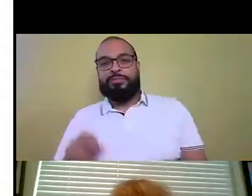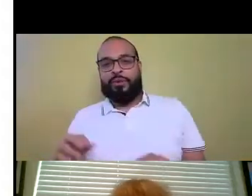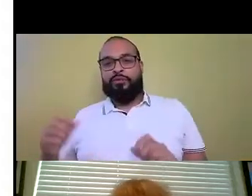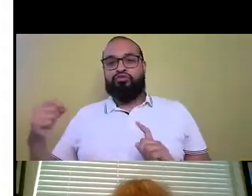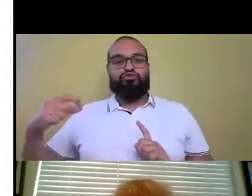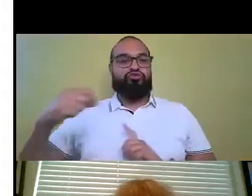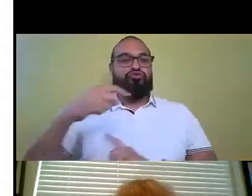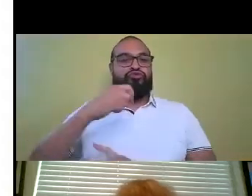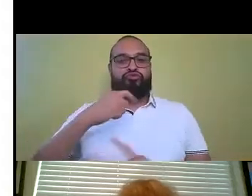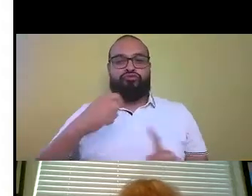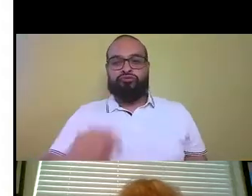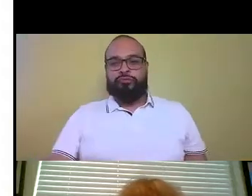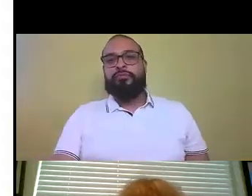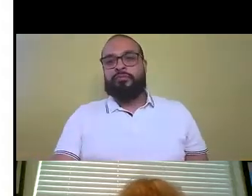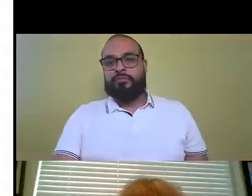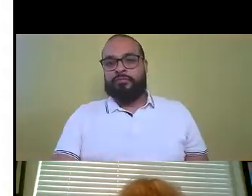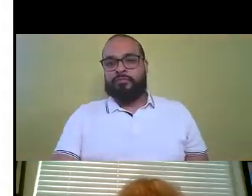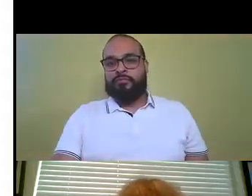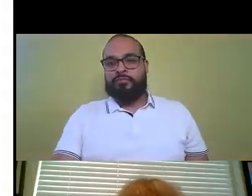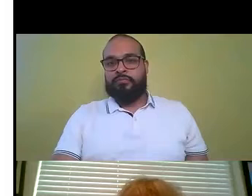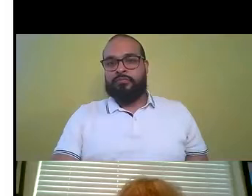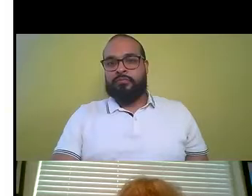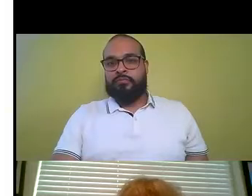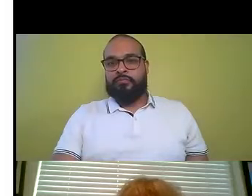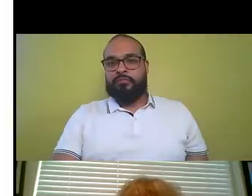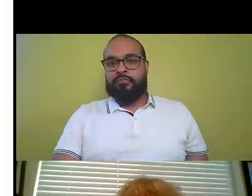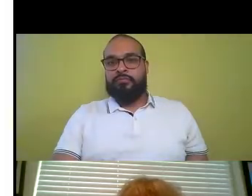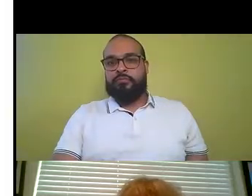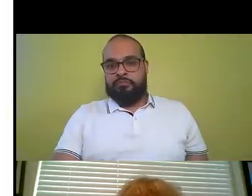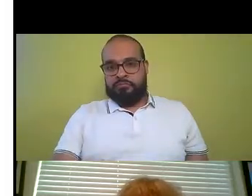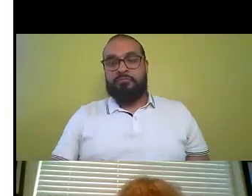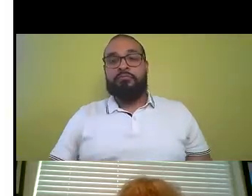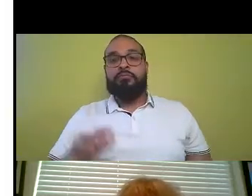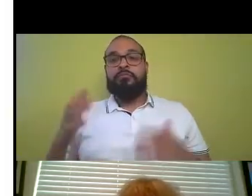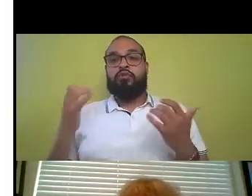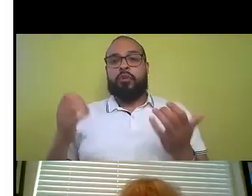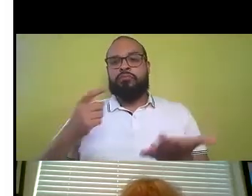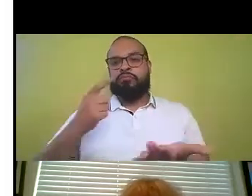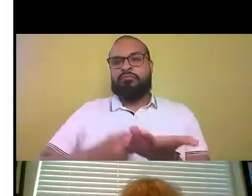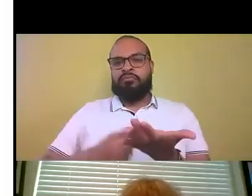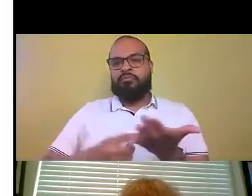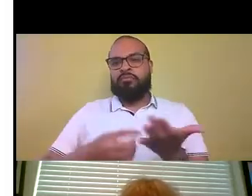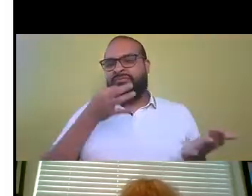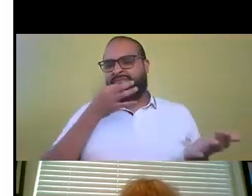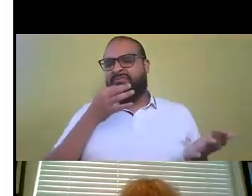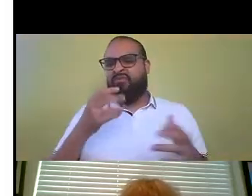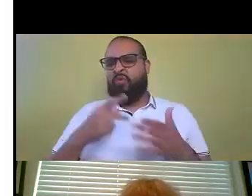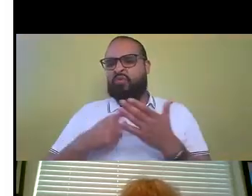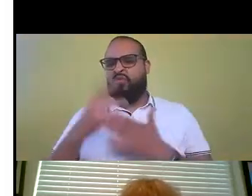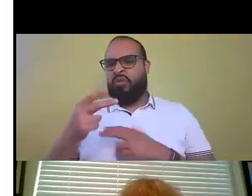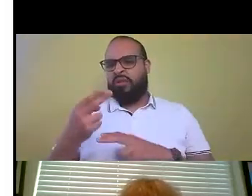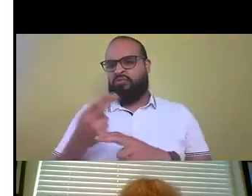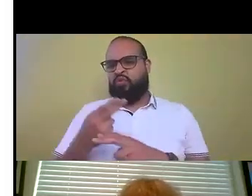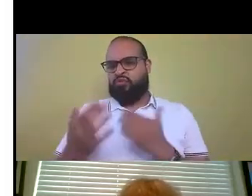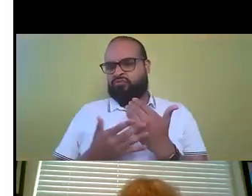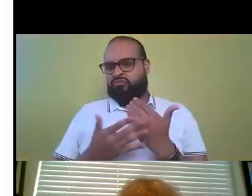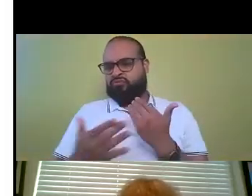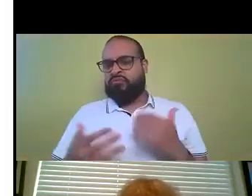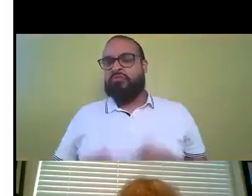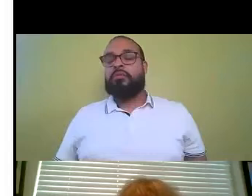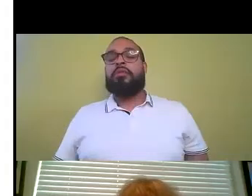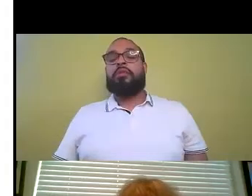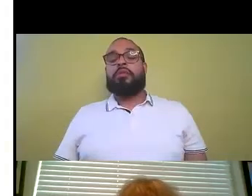stimuli. I wanted to take a minute to talk about a program that I've used throughout my career that has been a very